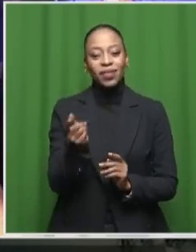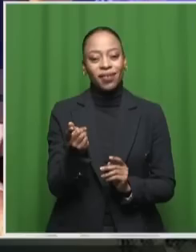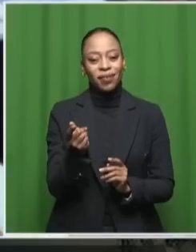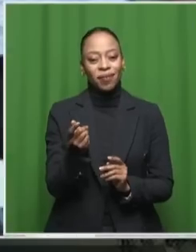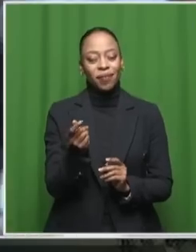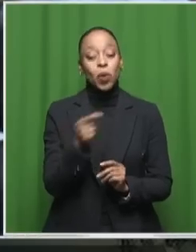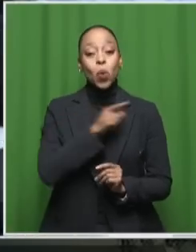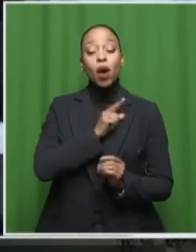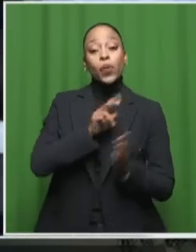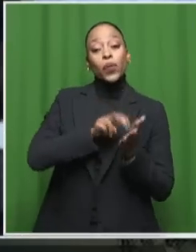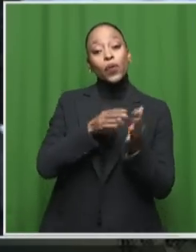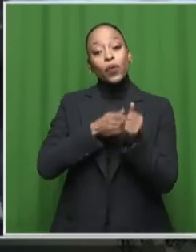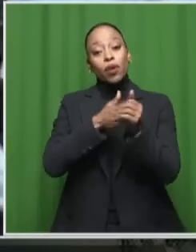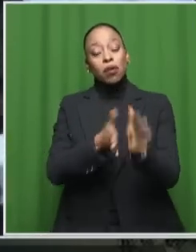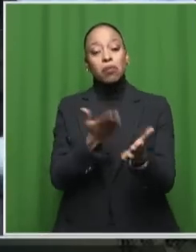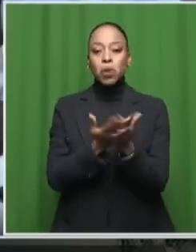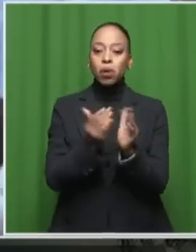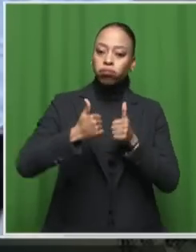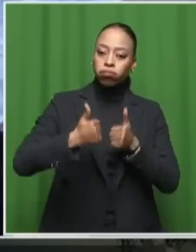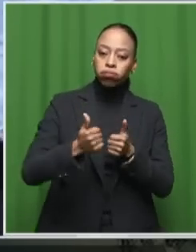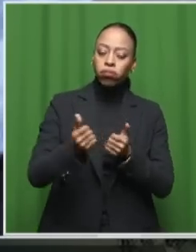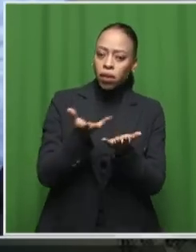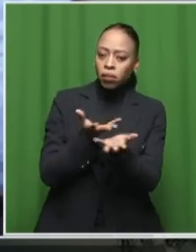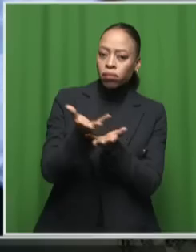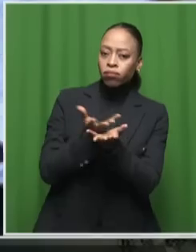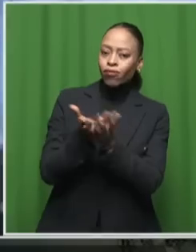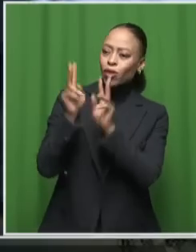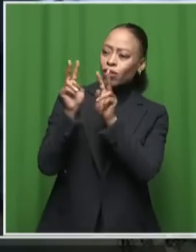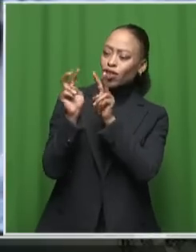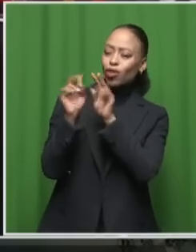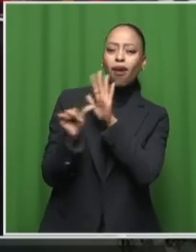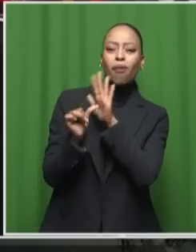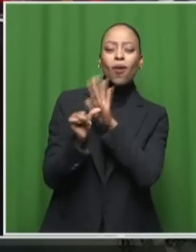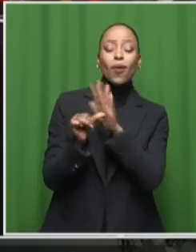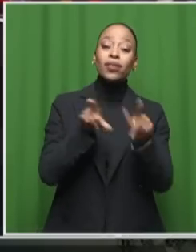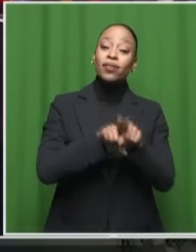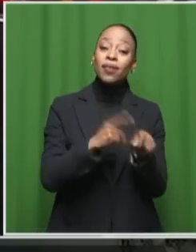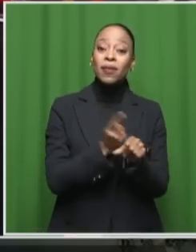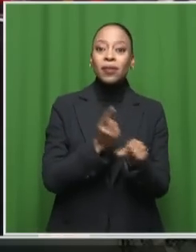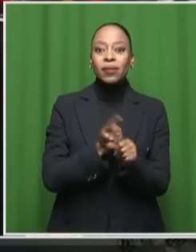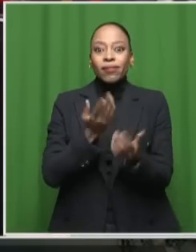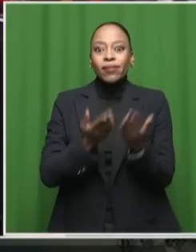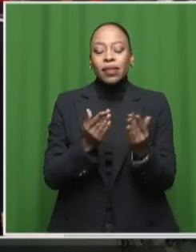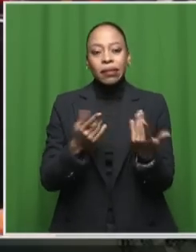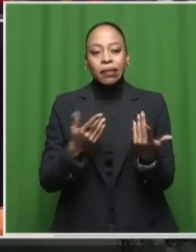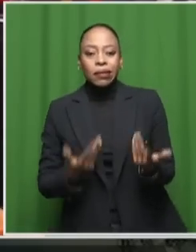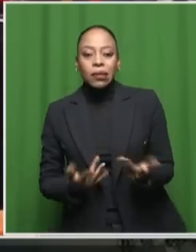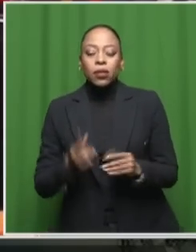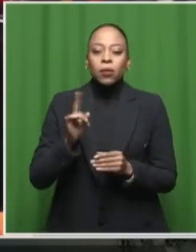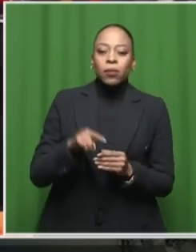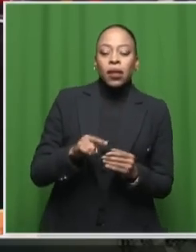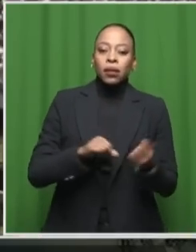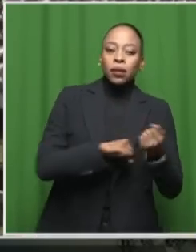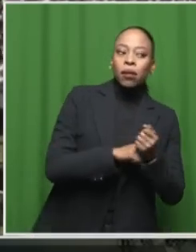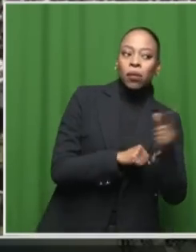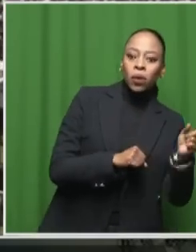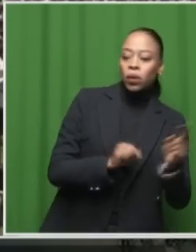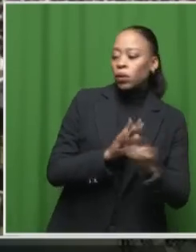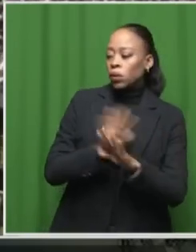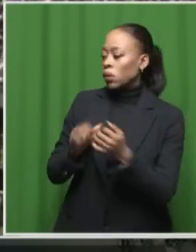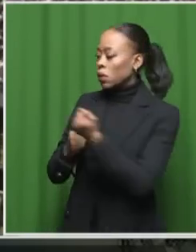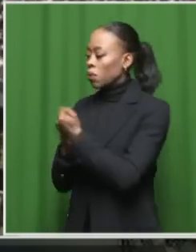Because you need leaders who can sit down and engage issues. You may also have to take certain positions. One